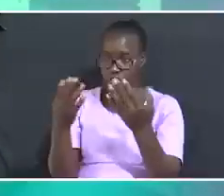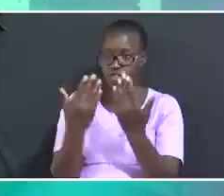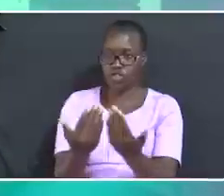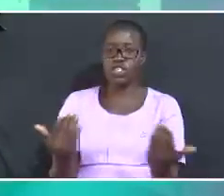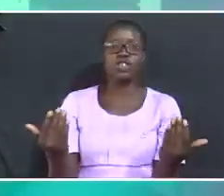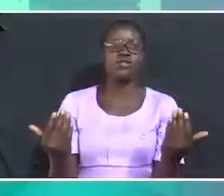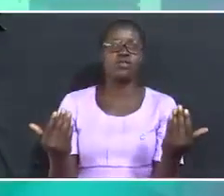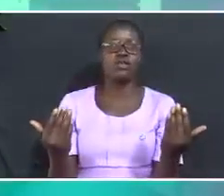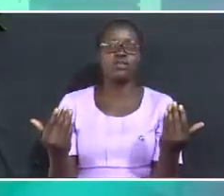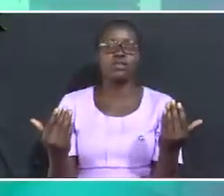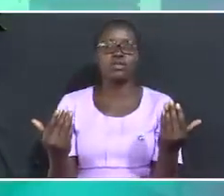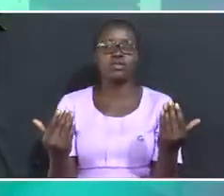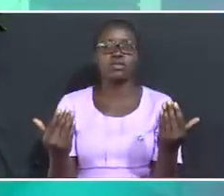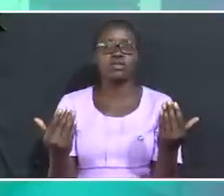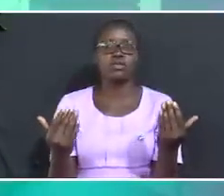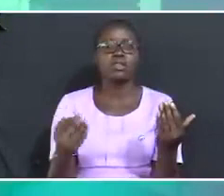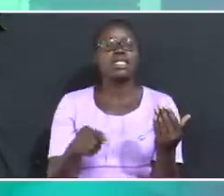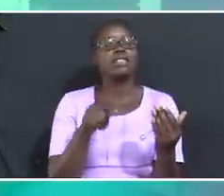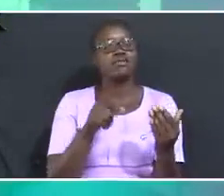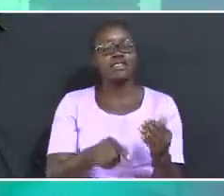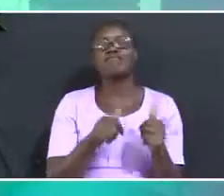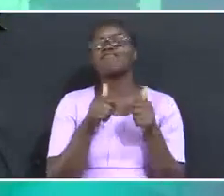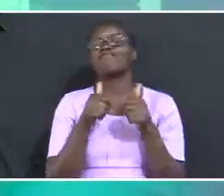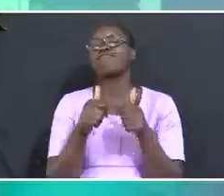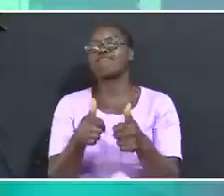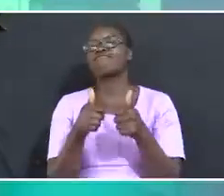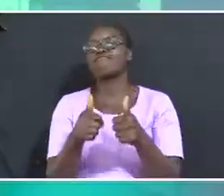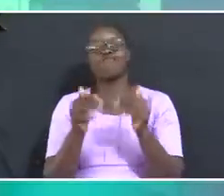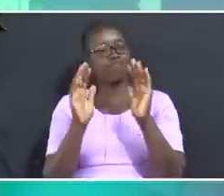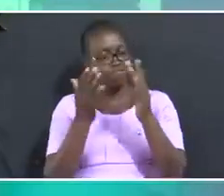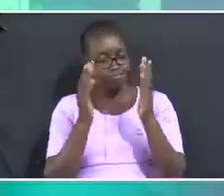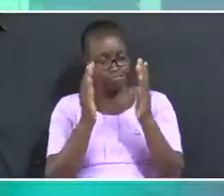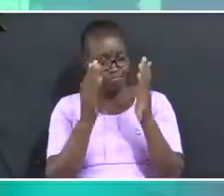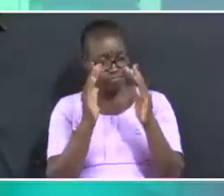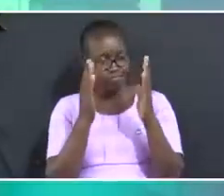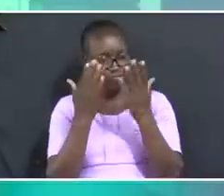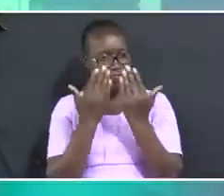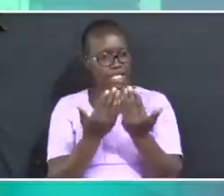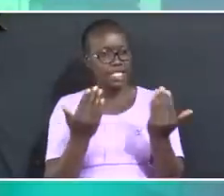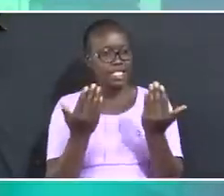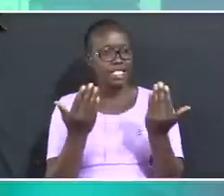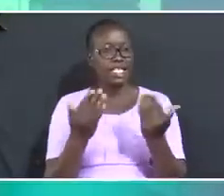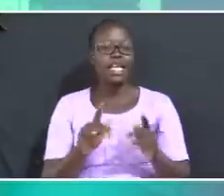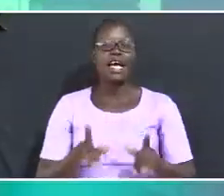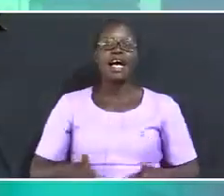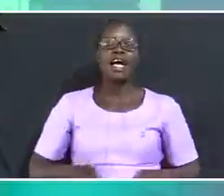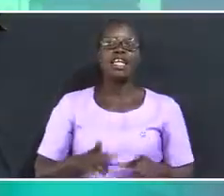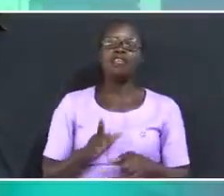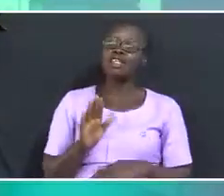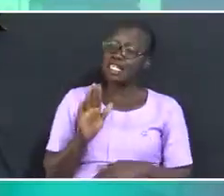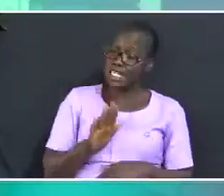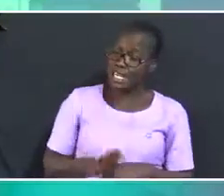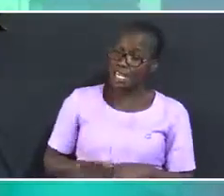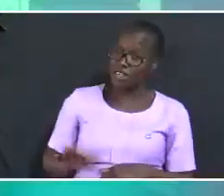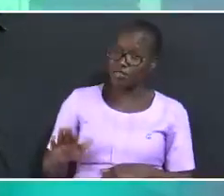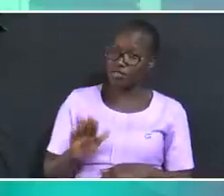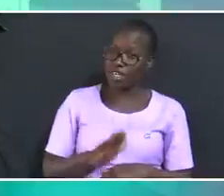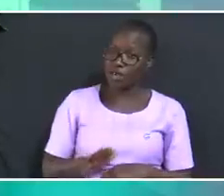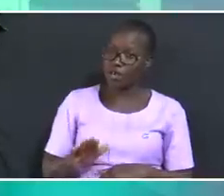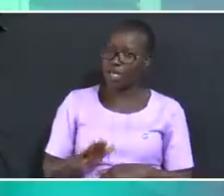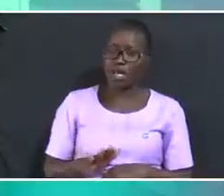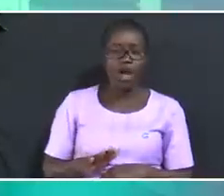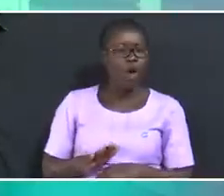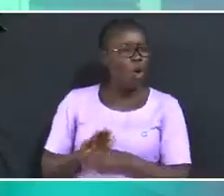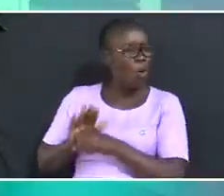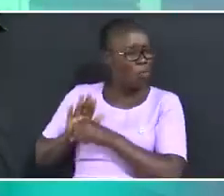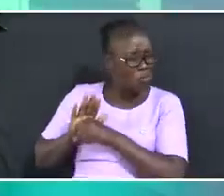children. This is commendable. These children are living in an environment that is very oppressive,